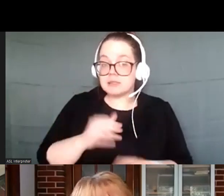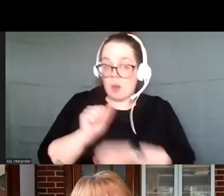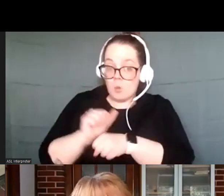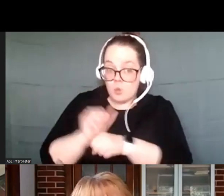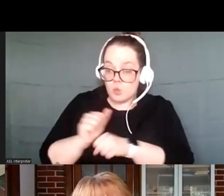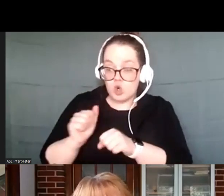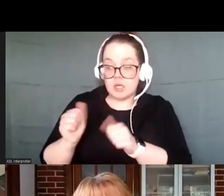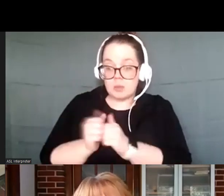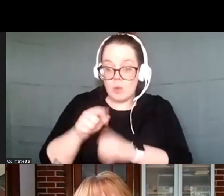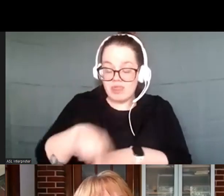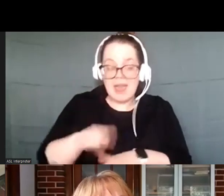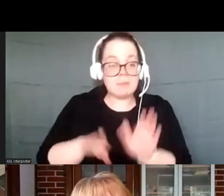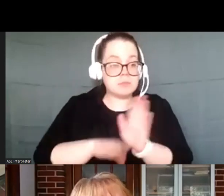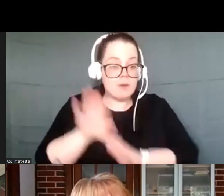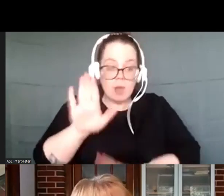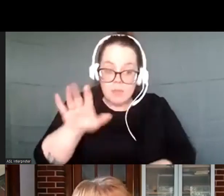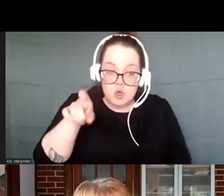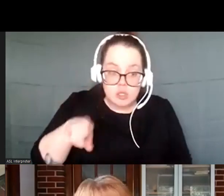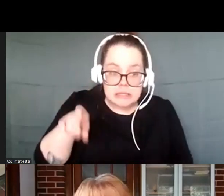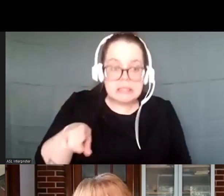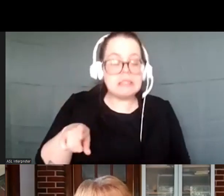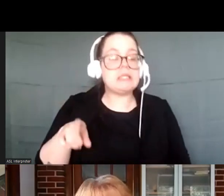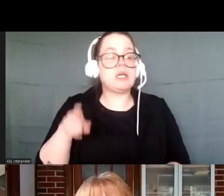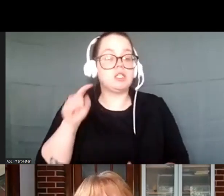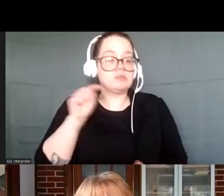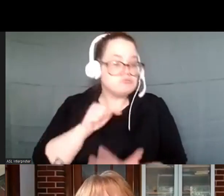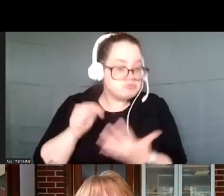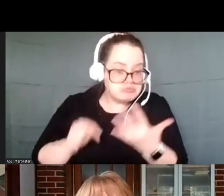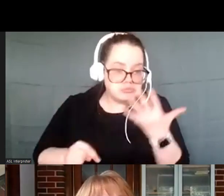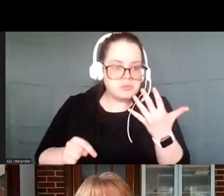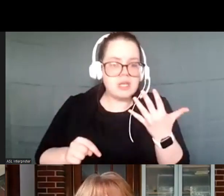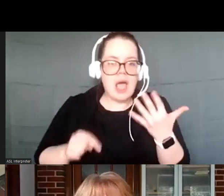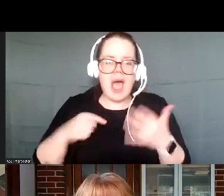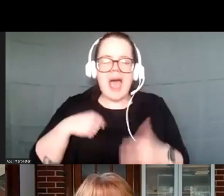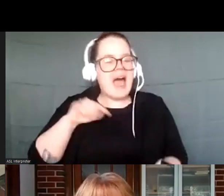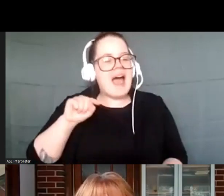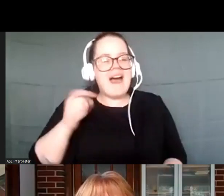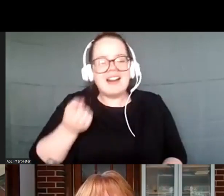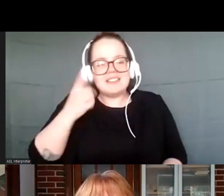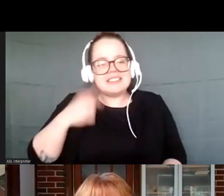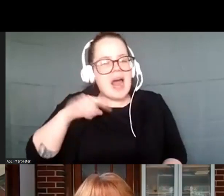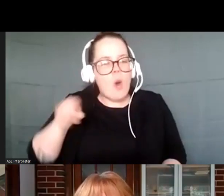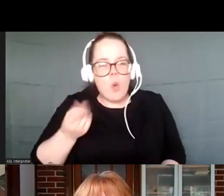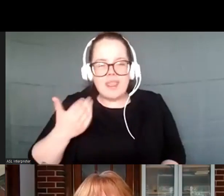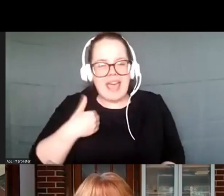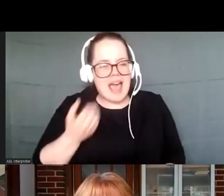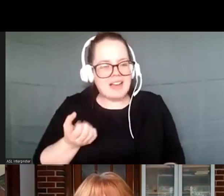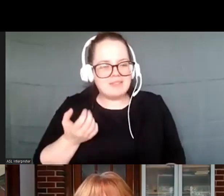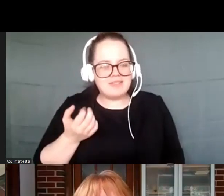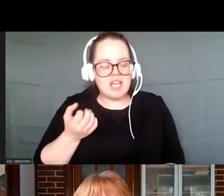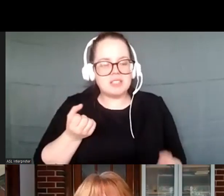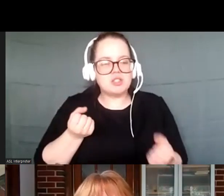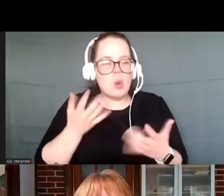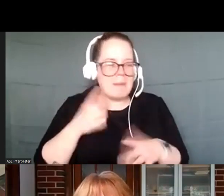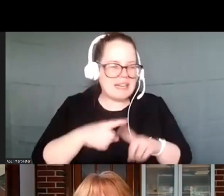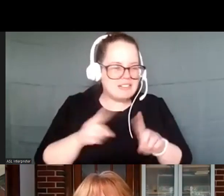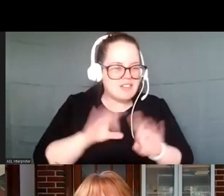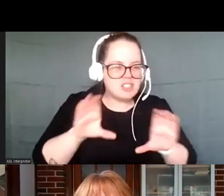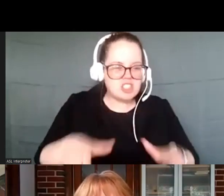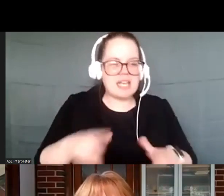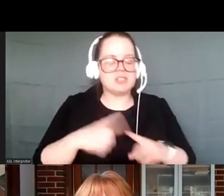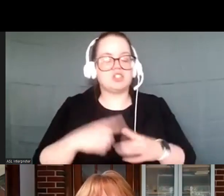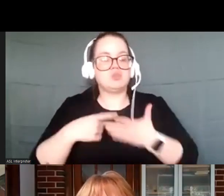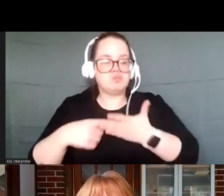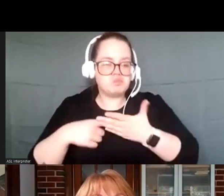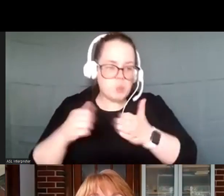them to develop what they need, I only get so many chances to talk with a promoter and to pitch my